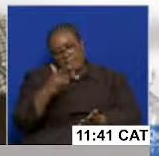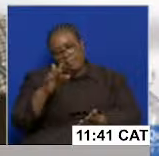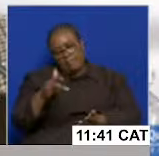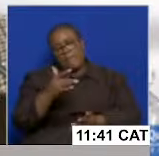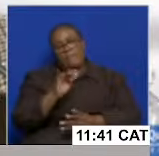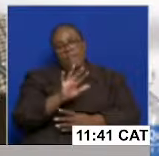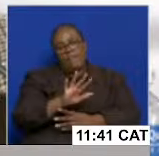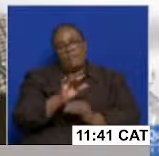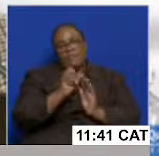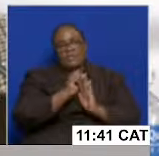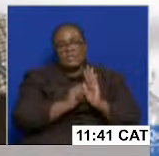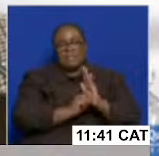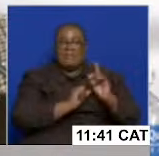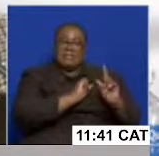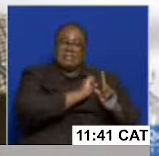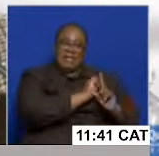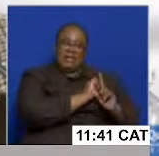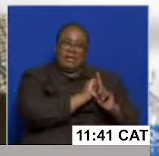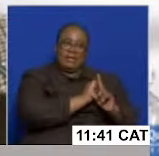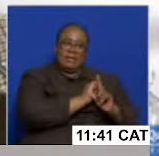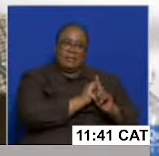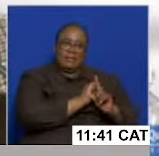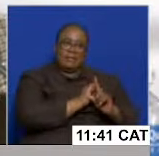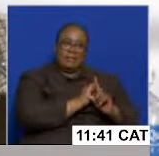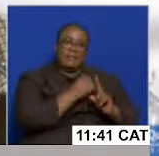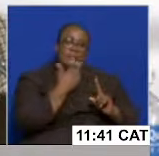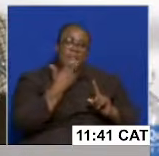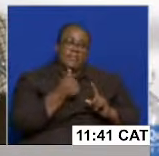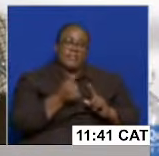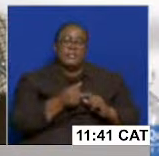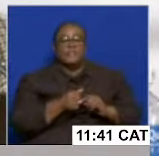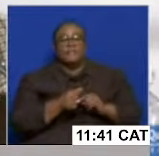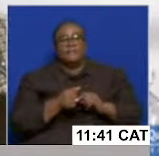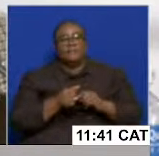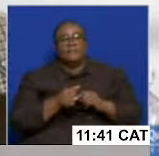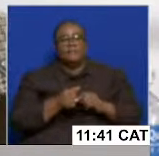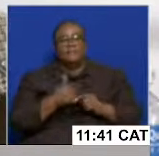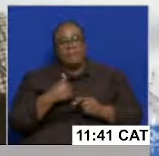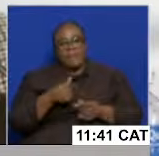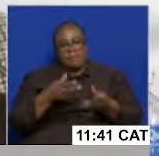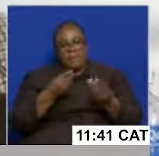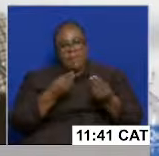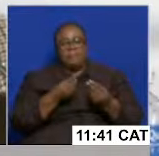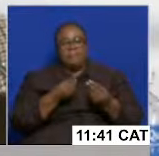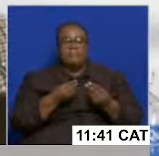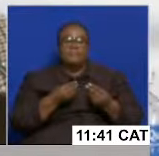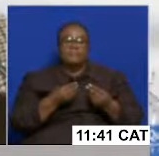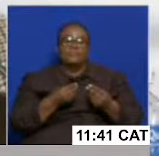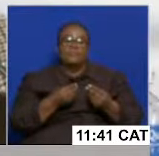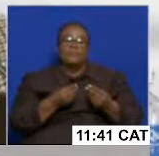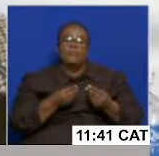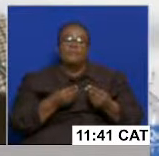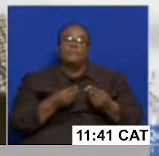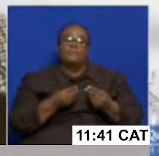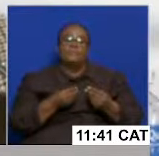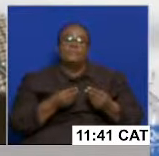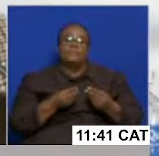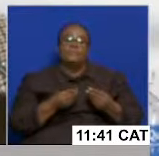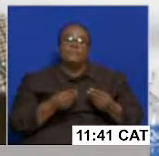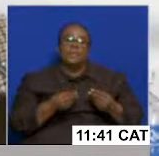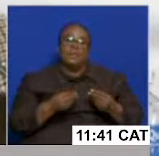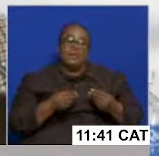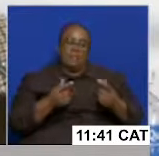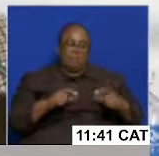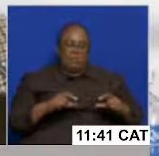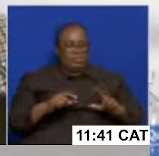5. It's numbered Okay, I'm there. thank you, numbered bottom left, right? If you go, Yes. thank